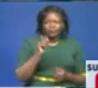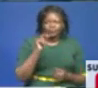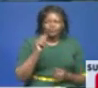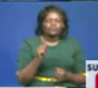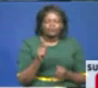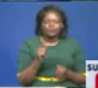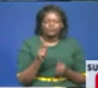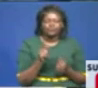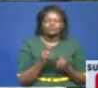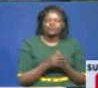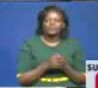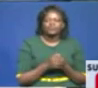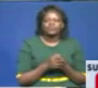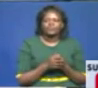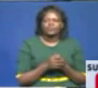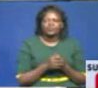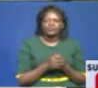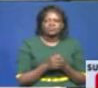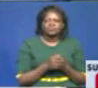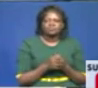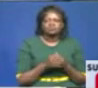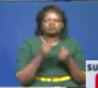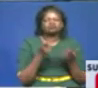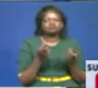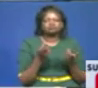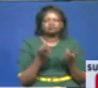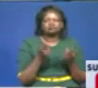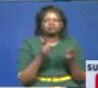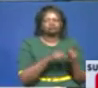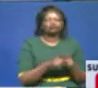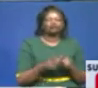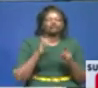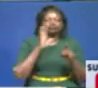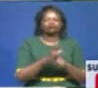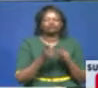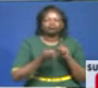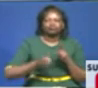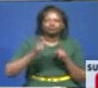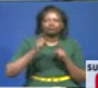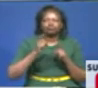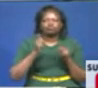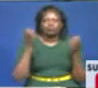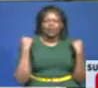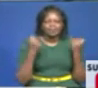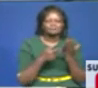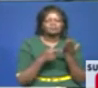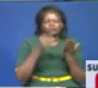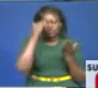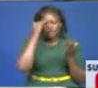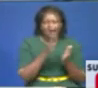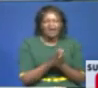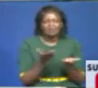employment already in 2016. And such a large practical exposure increases both the practical technical knowledge as well as